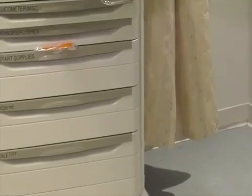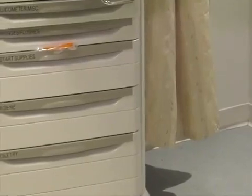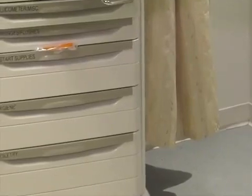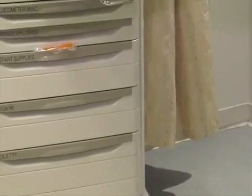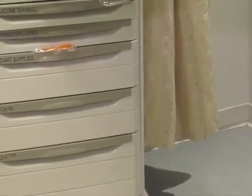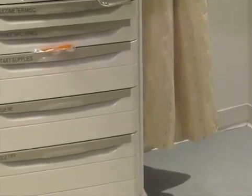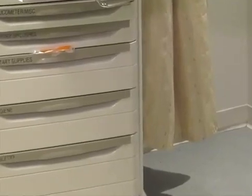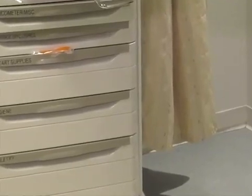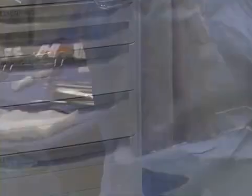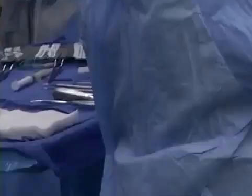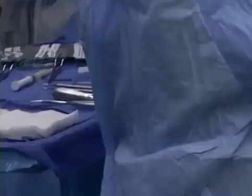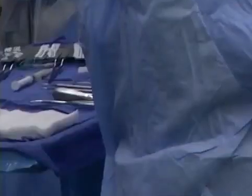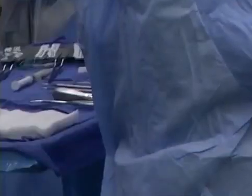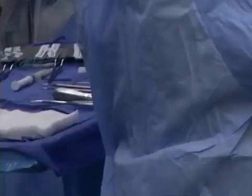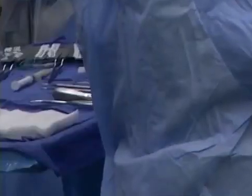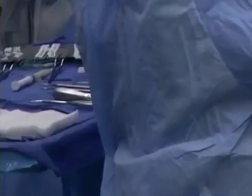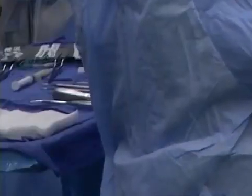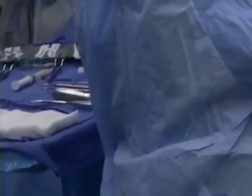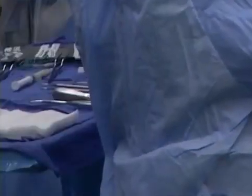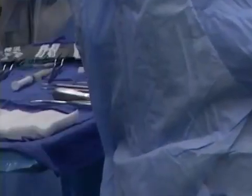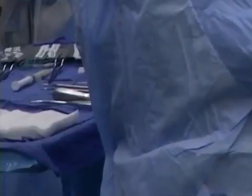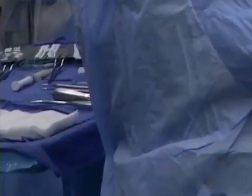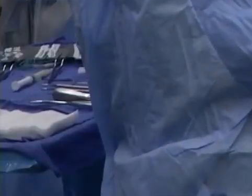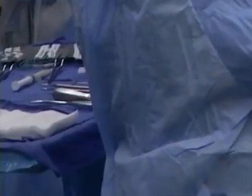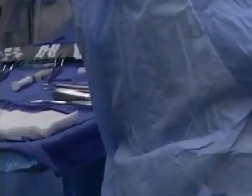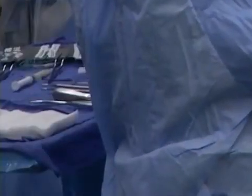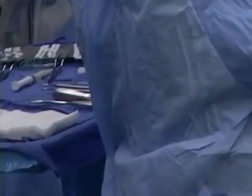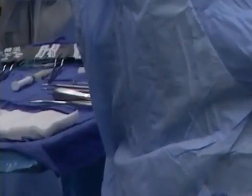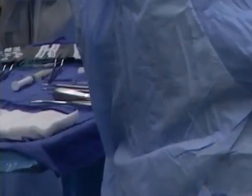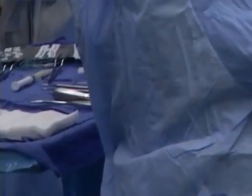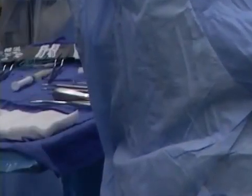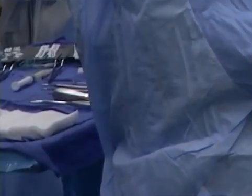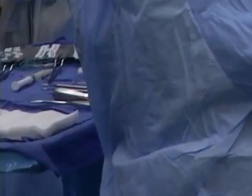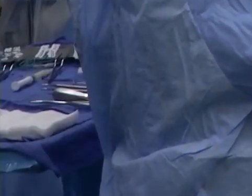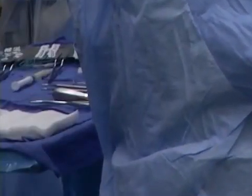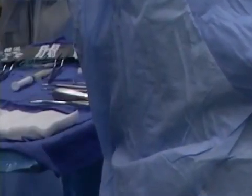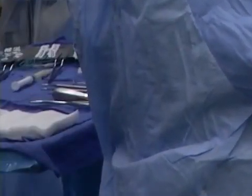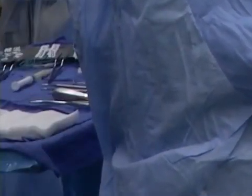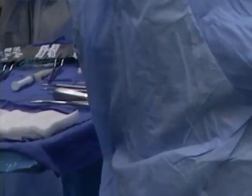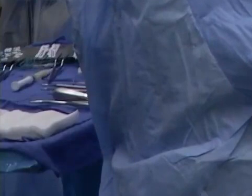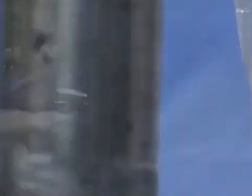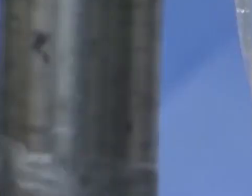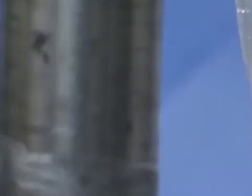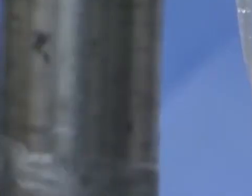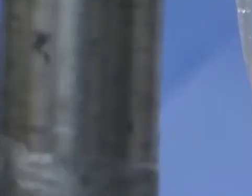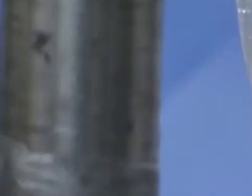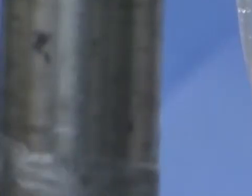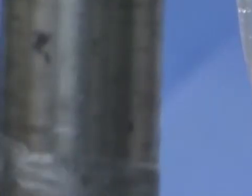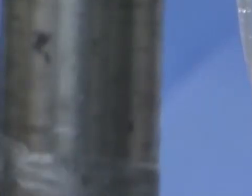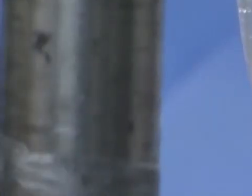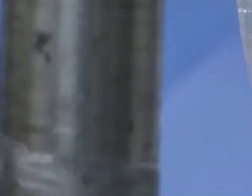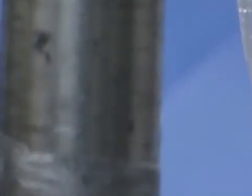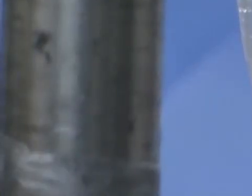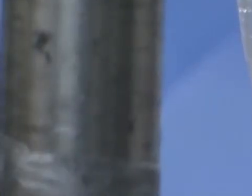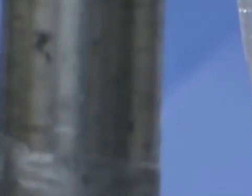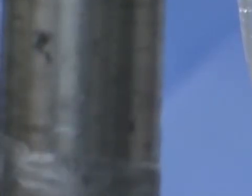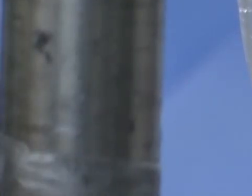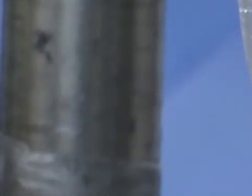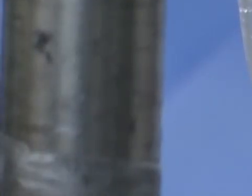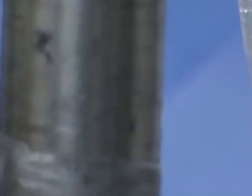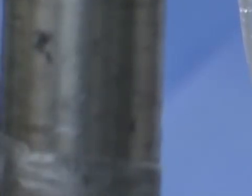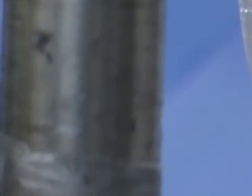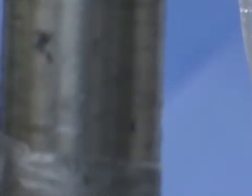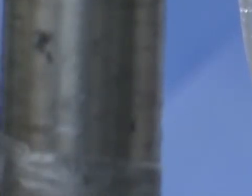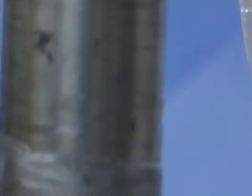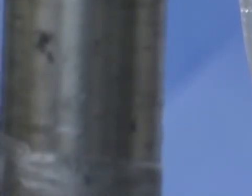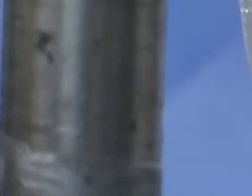go under anesthesia, it can temporarily re-trigger stroke symptoms. And he says the aggressive treatments they applied in the